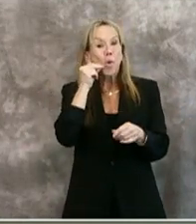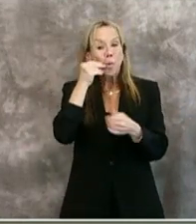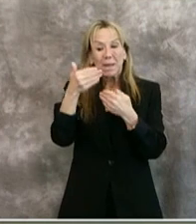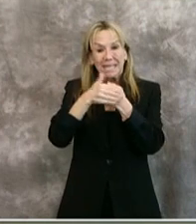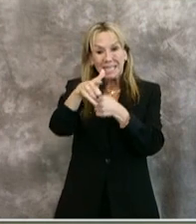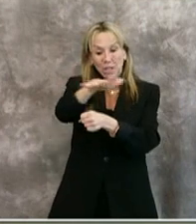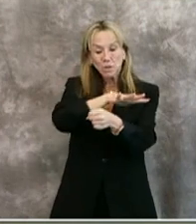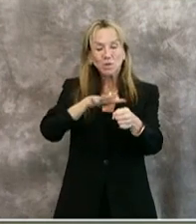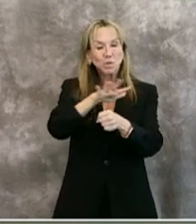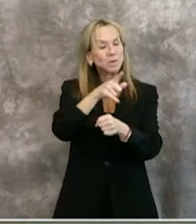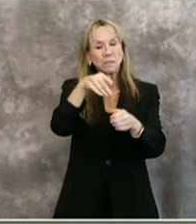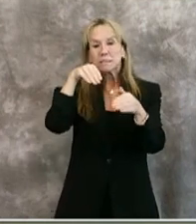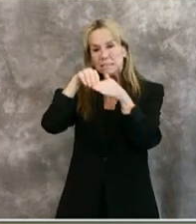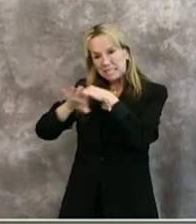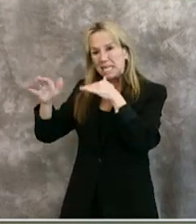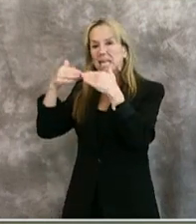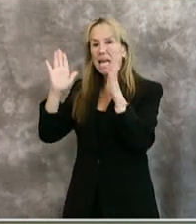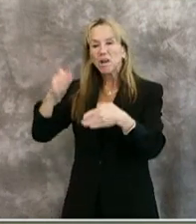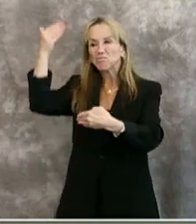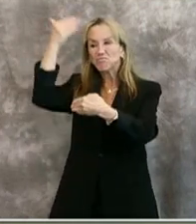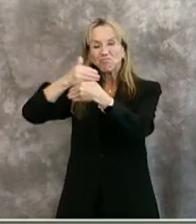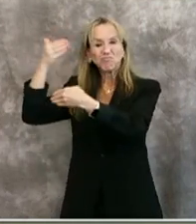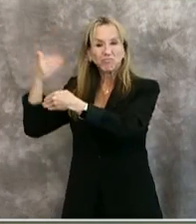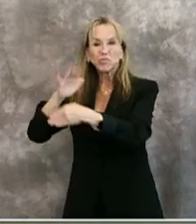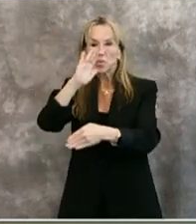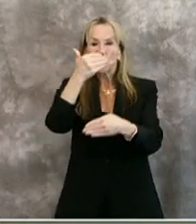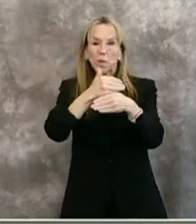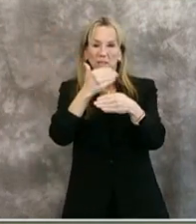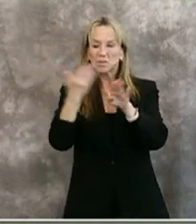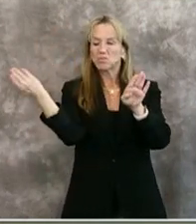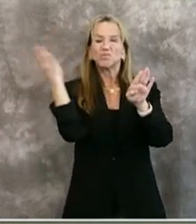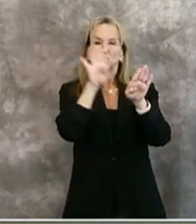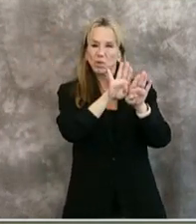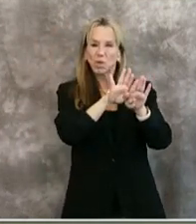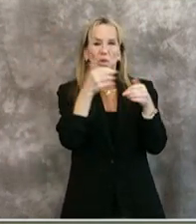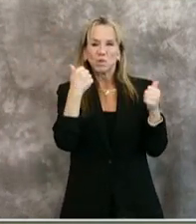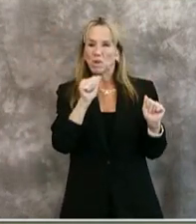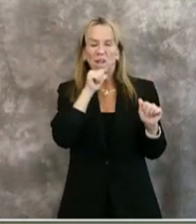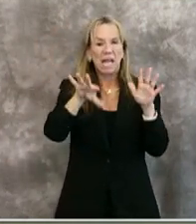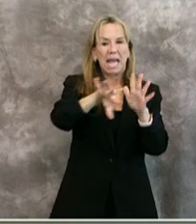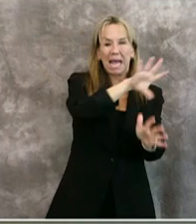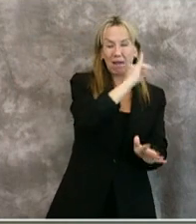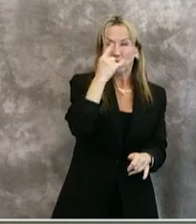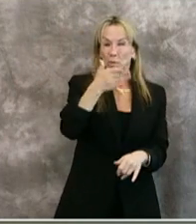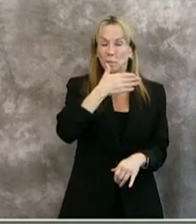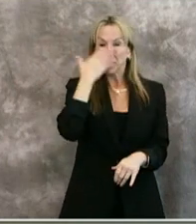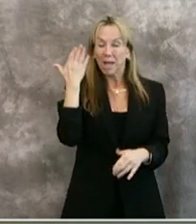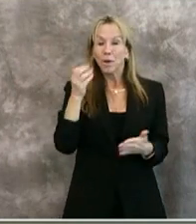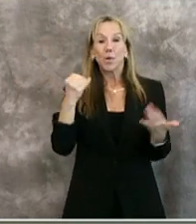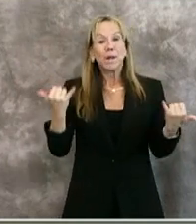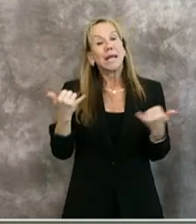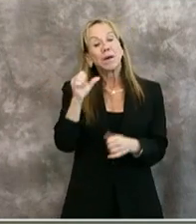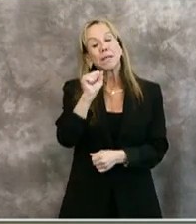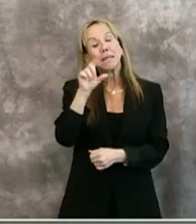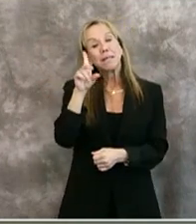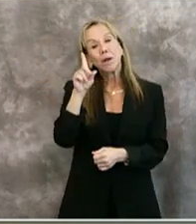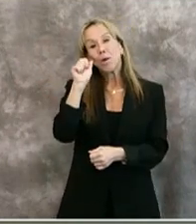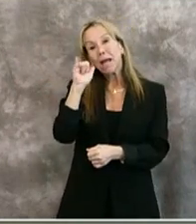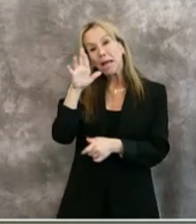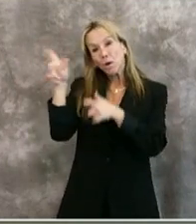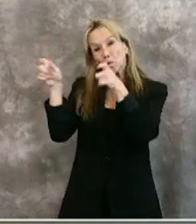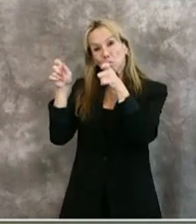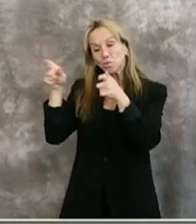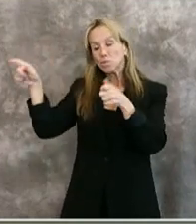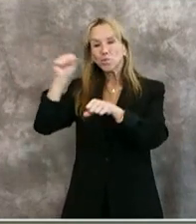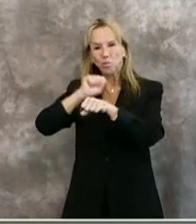closed and to reduce physical activity to the greatest extent possible. The San Diego County Air Pollution Control District is working with our federal